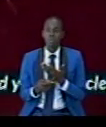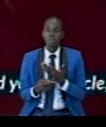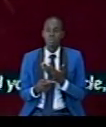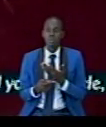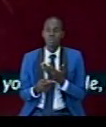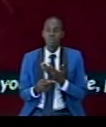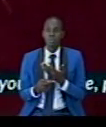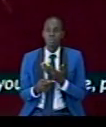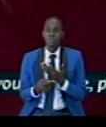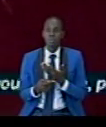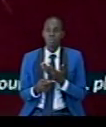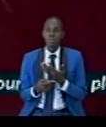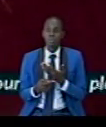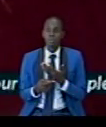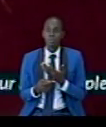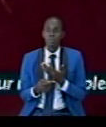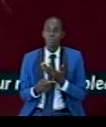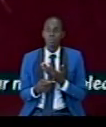Global Crusade with Kumuyi,